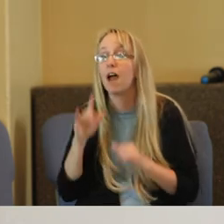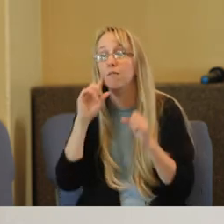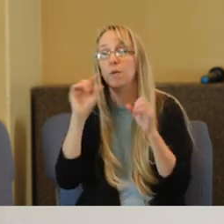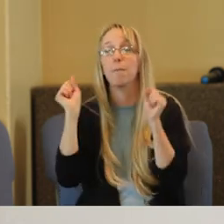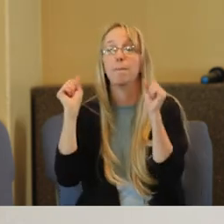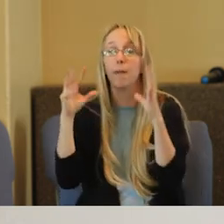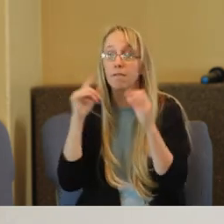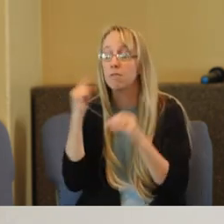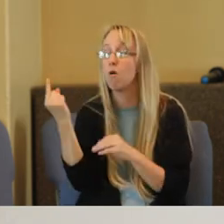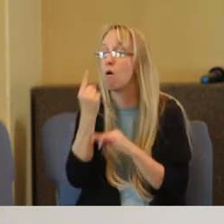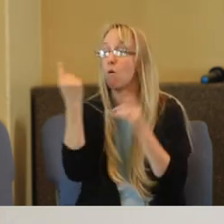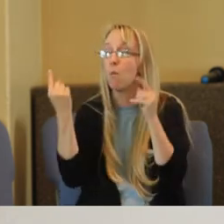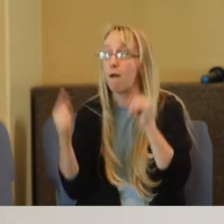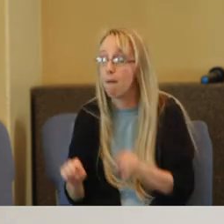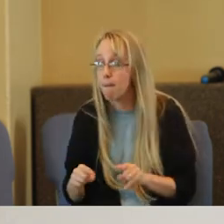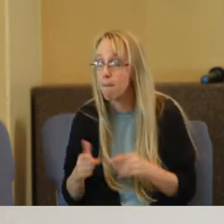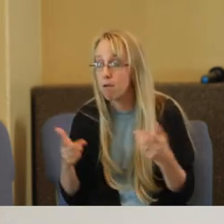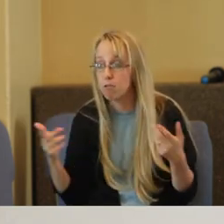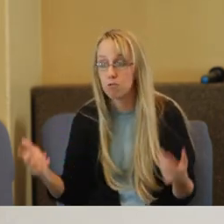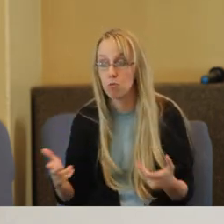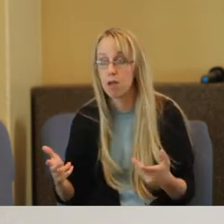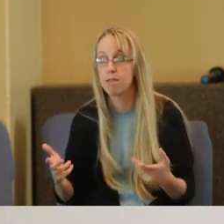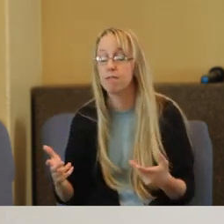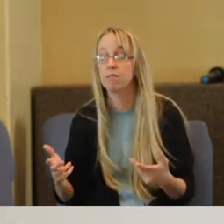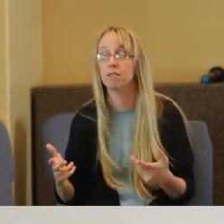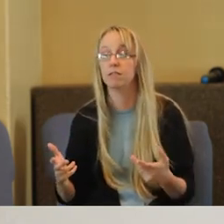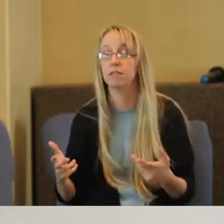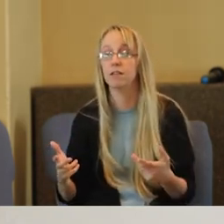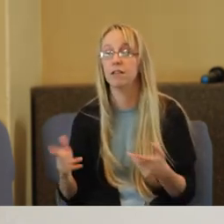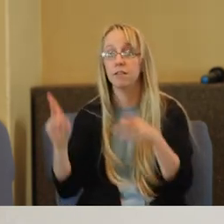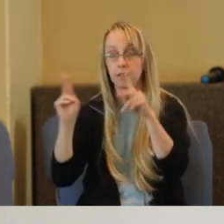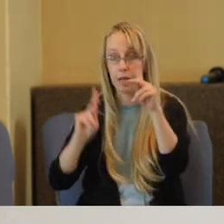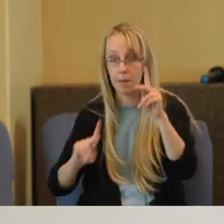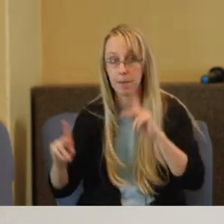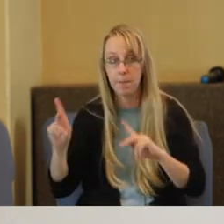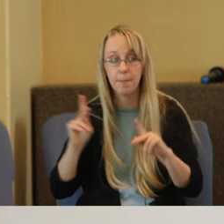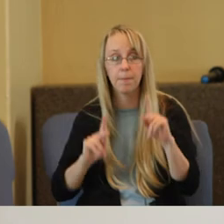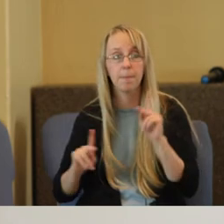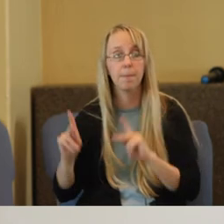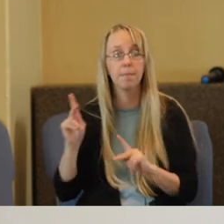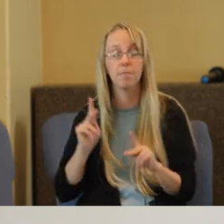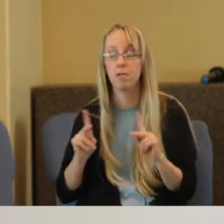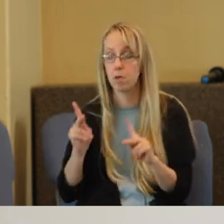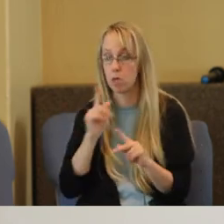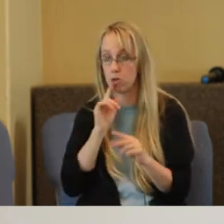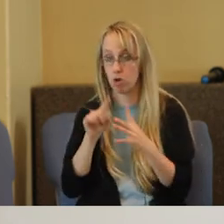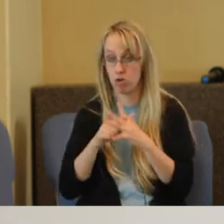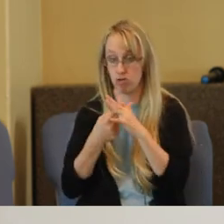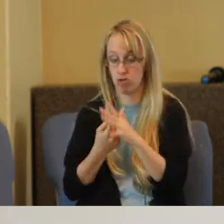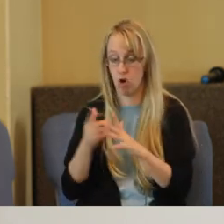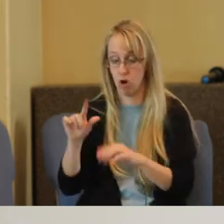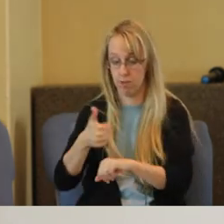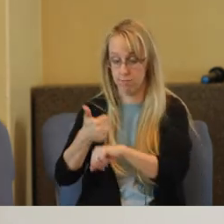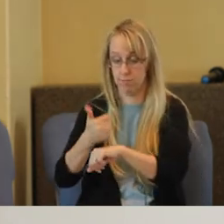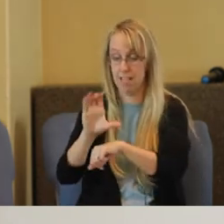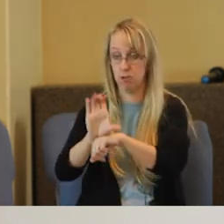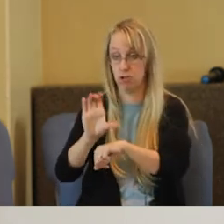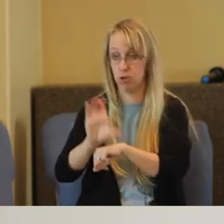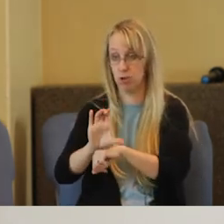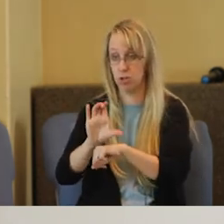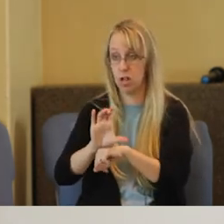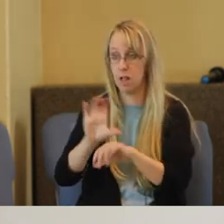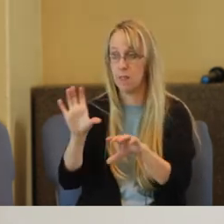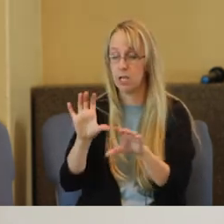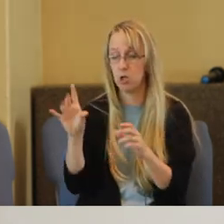always occur is that the people that are starting these churches, they do one thing in